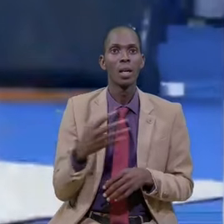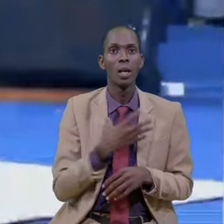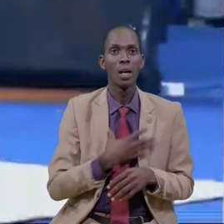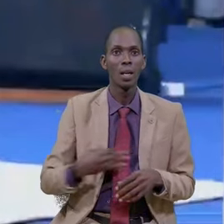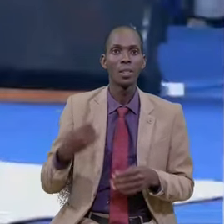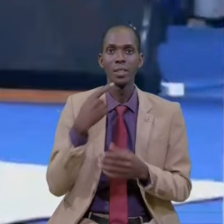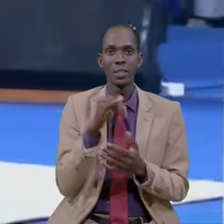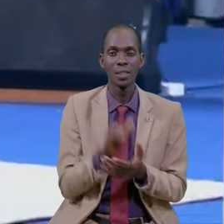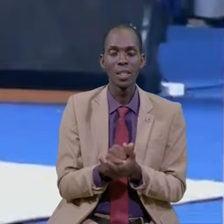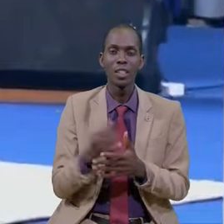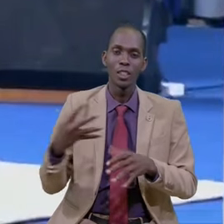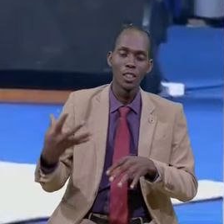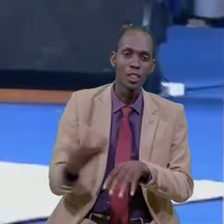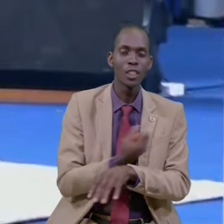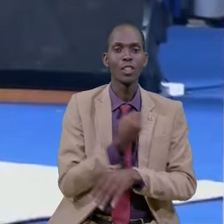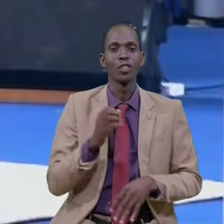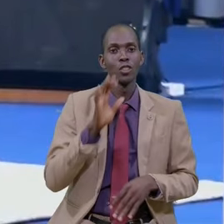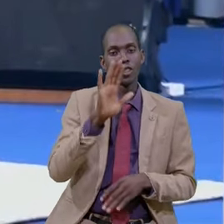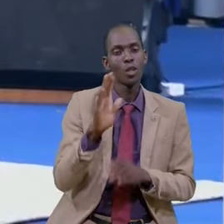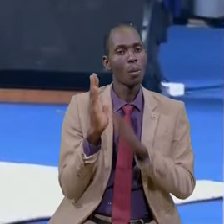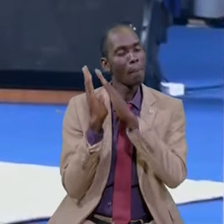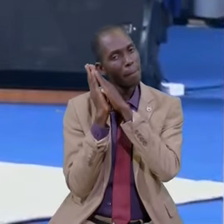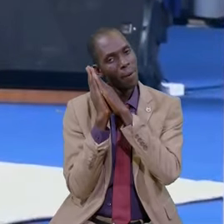take up your bed and